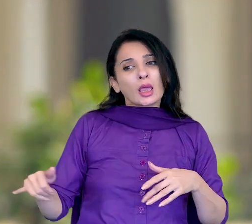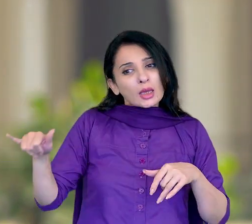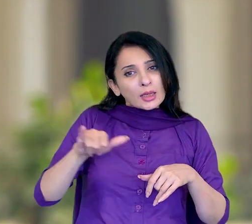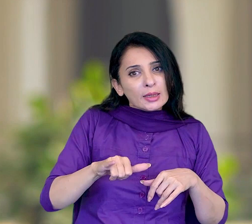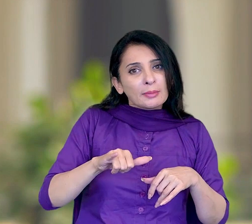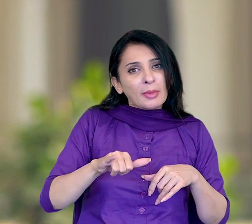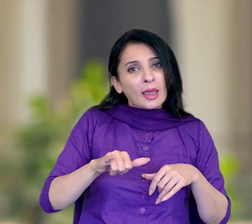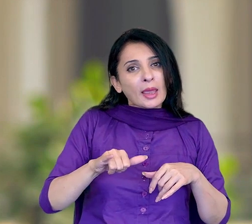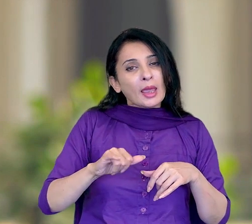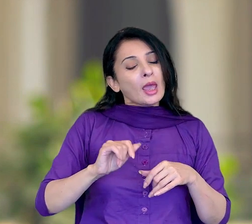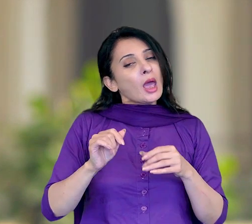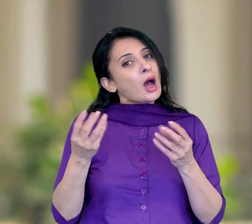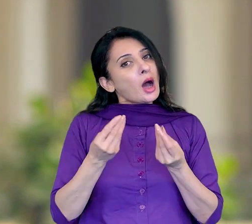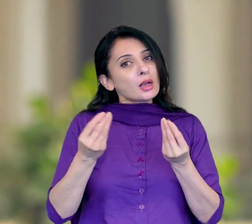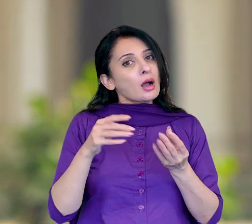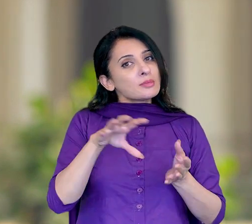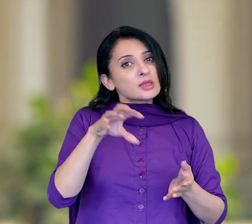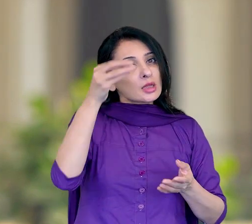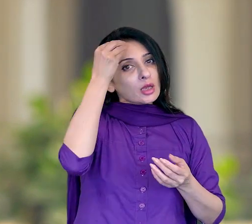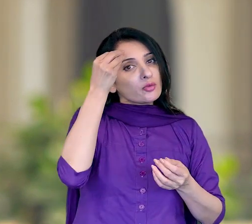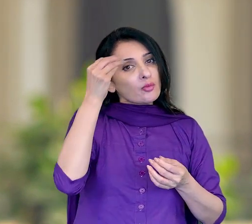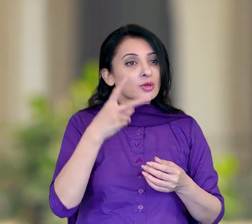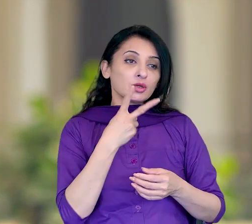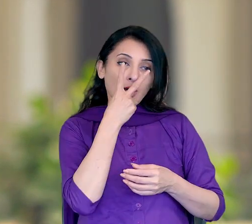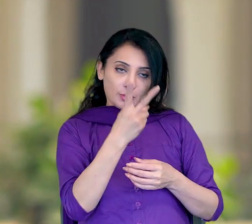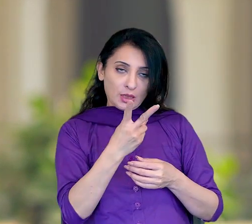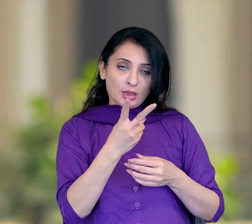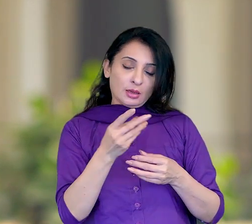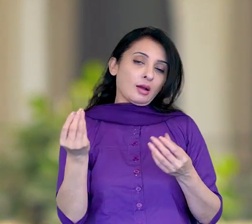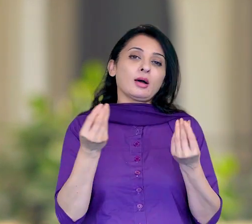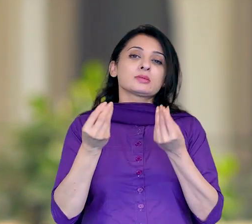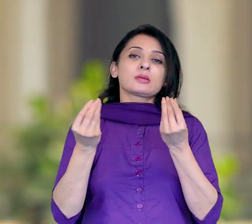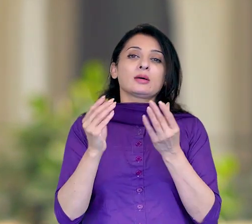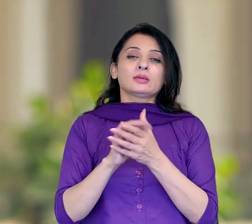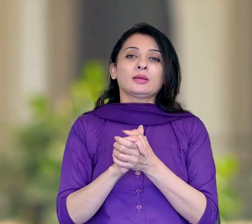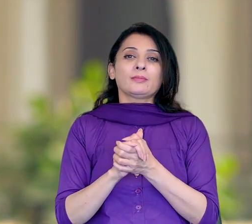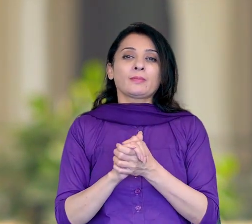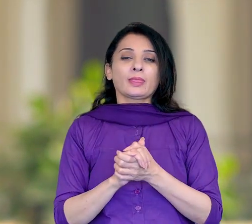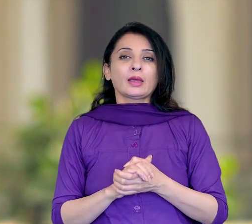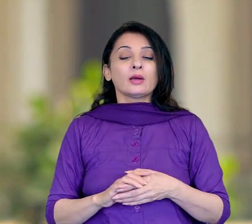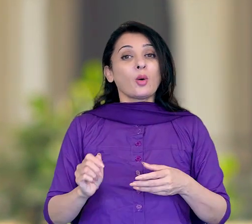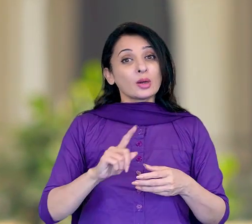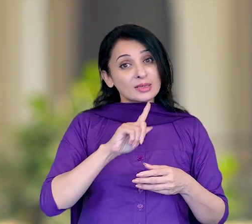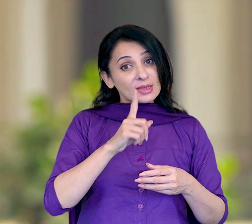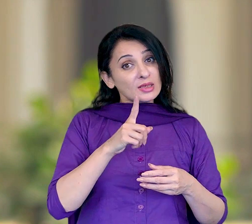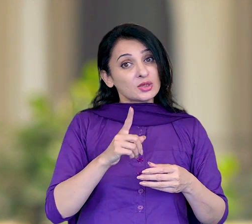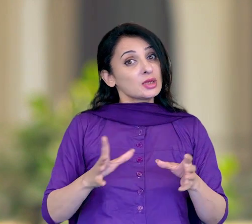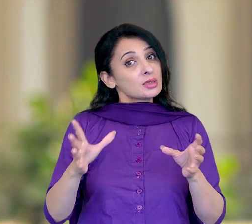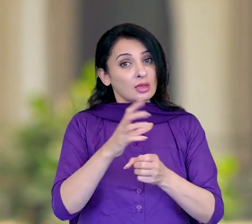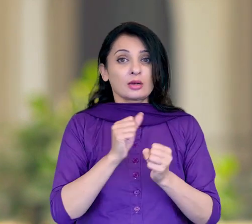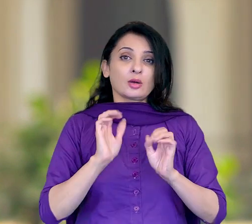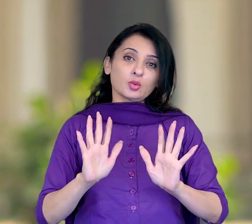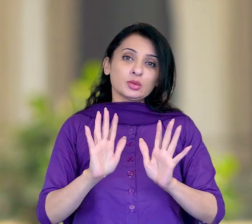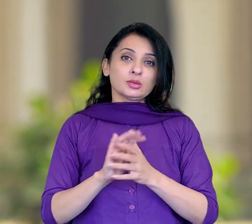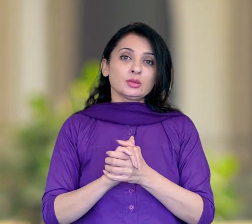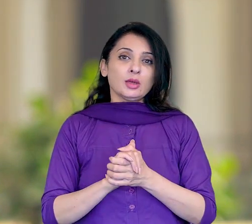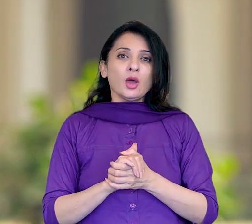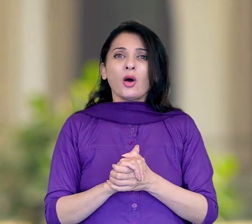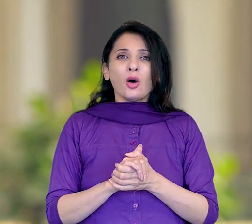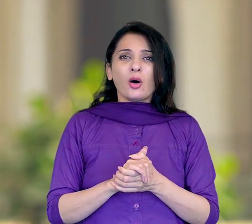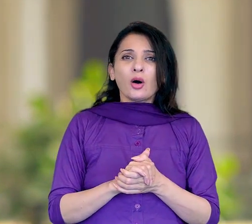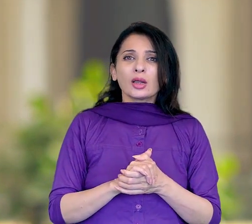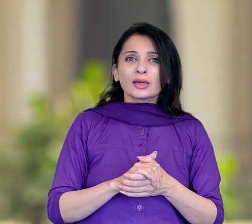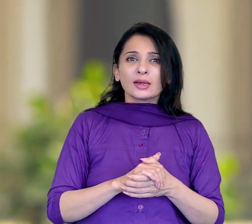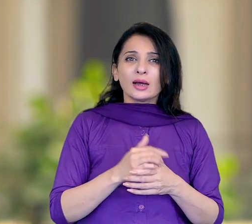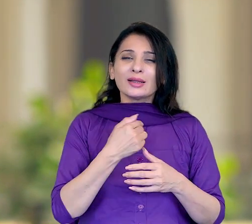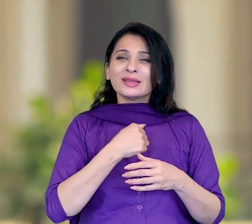still secured. It is integrated. Now, the word integration, you have gone to labs